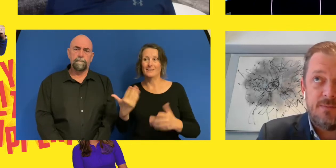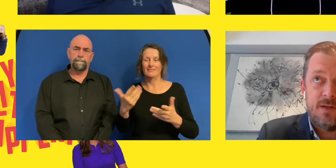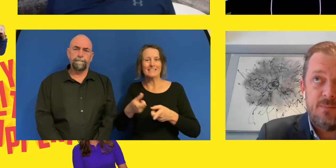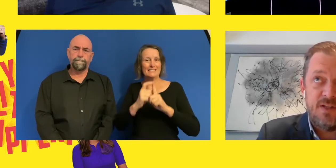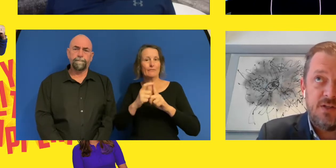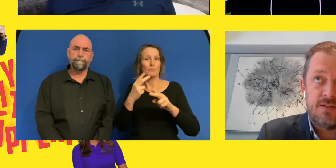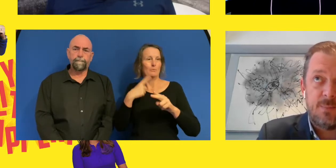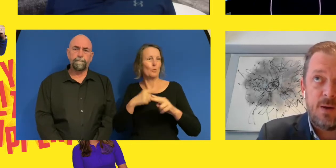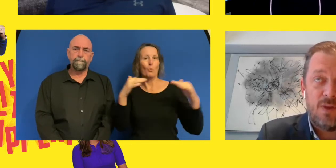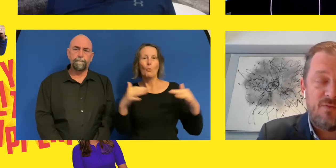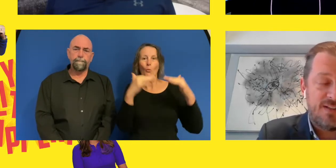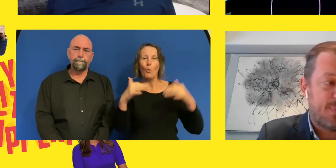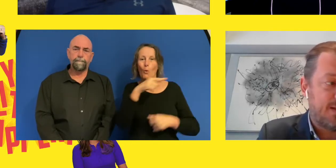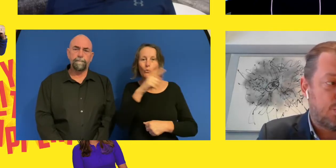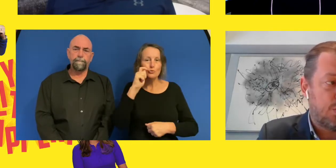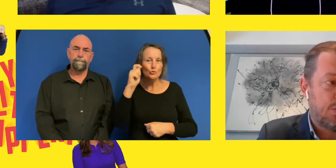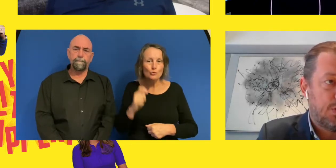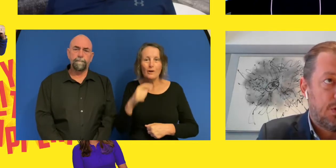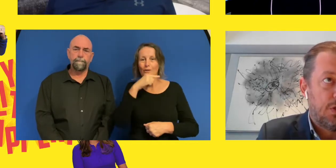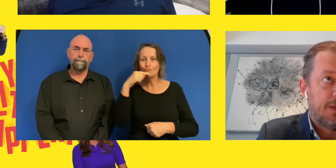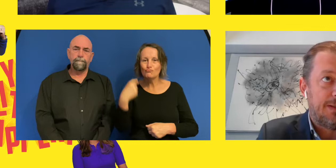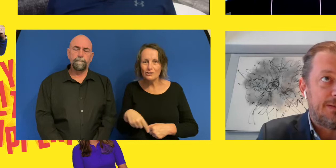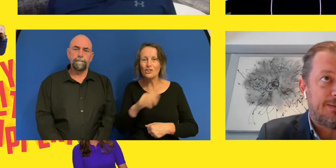games in Beijing is something I would never expect to